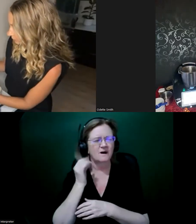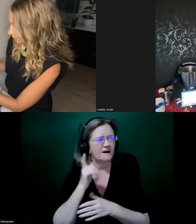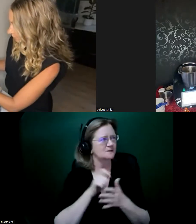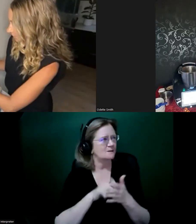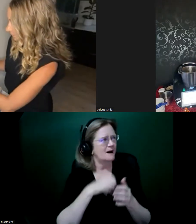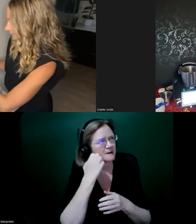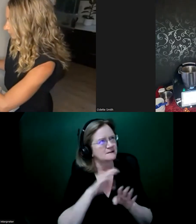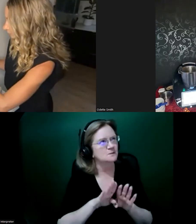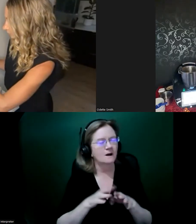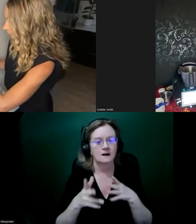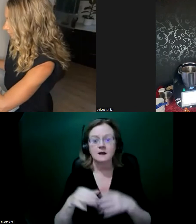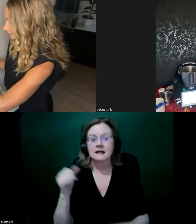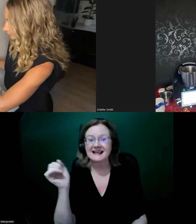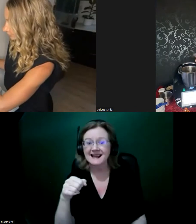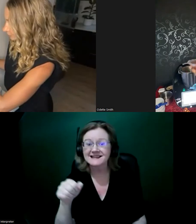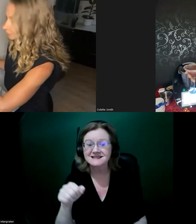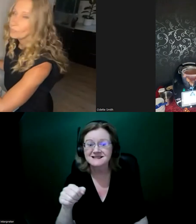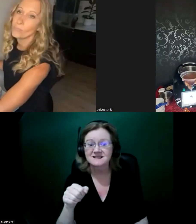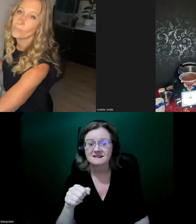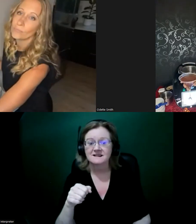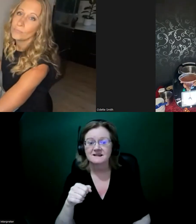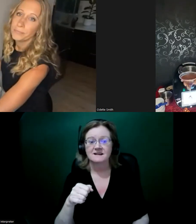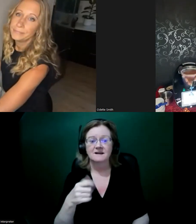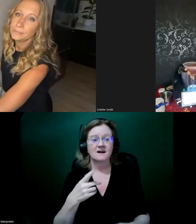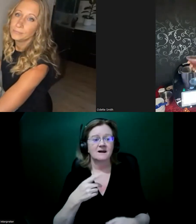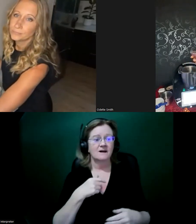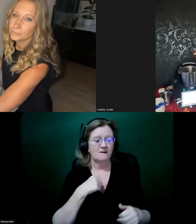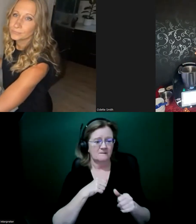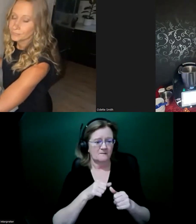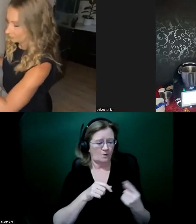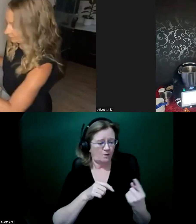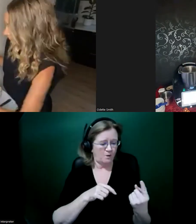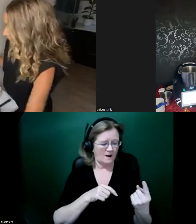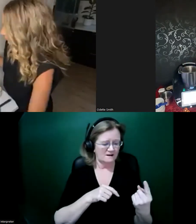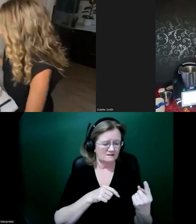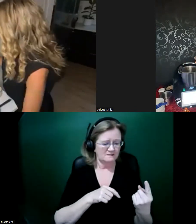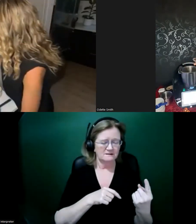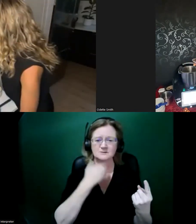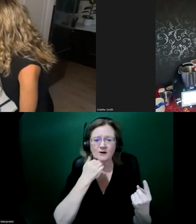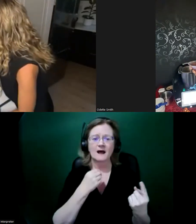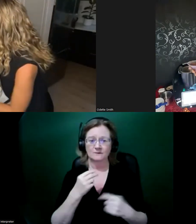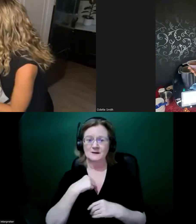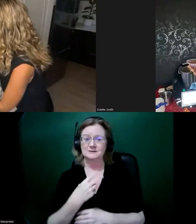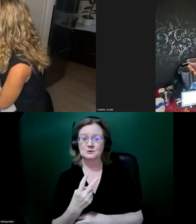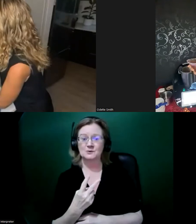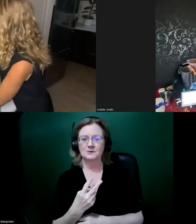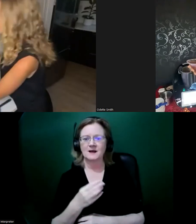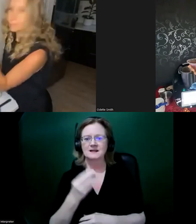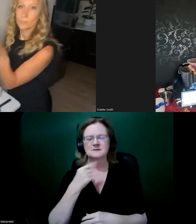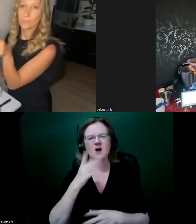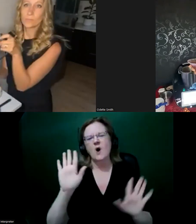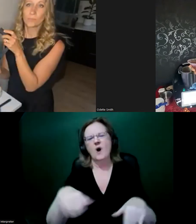well? Yeah, guys, what's better than 1 Thermomix is 2 Thermomixes. And some people have said to me, oh, they'll make them